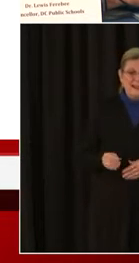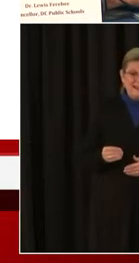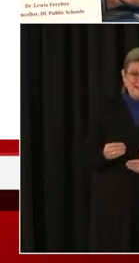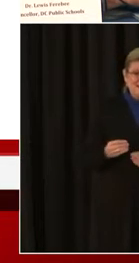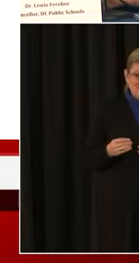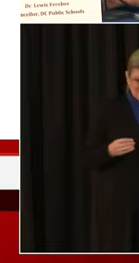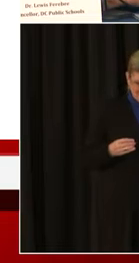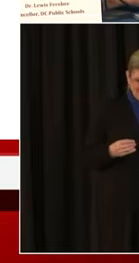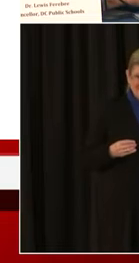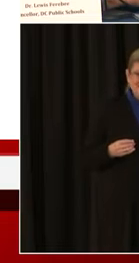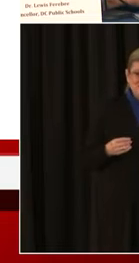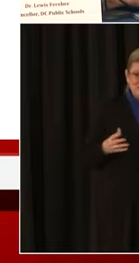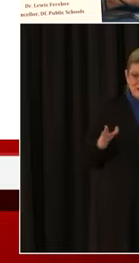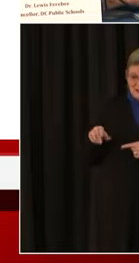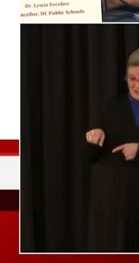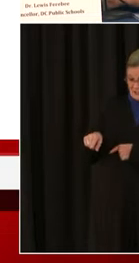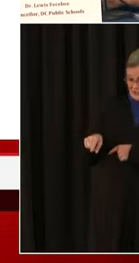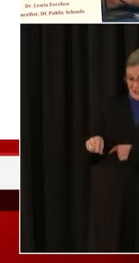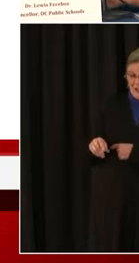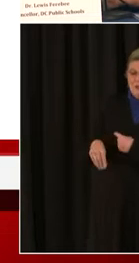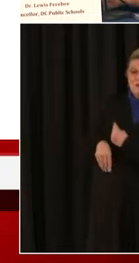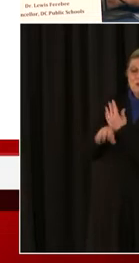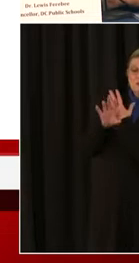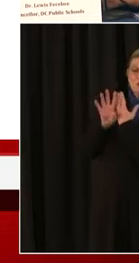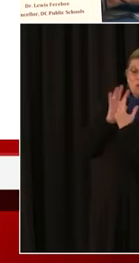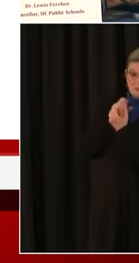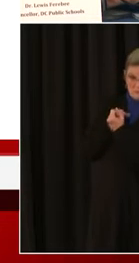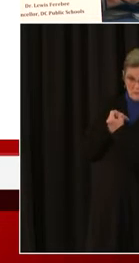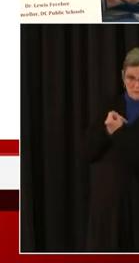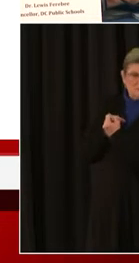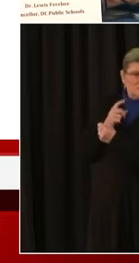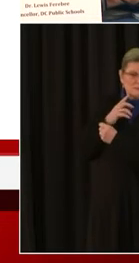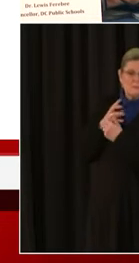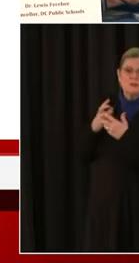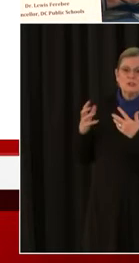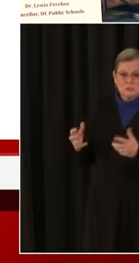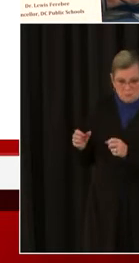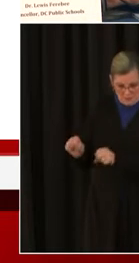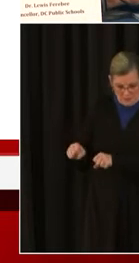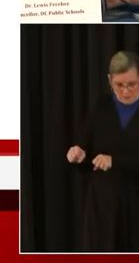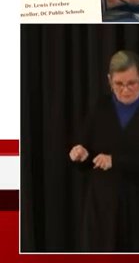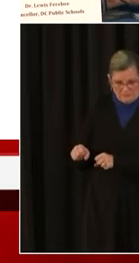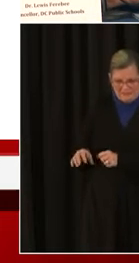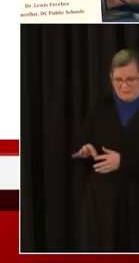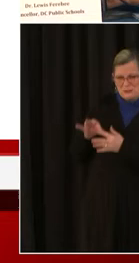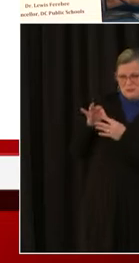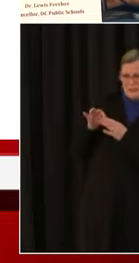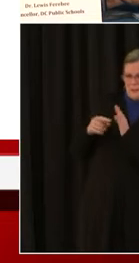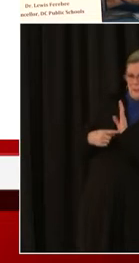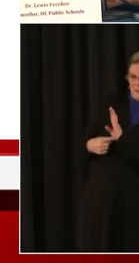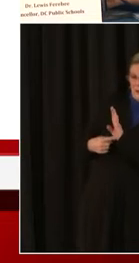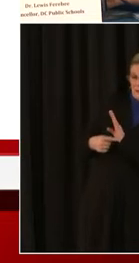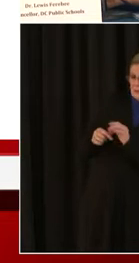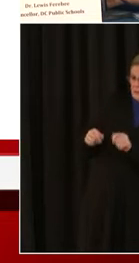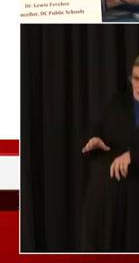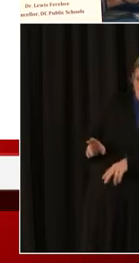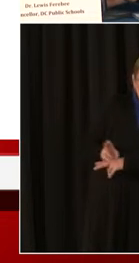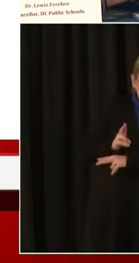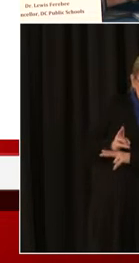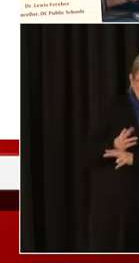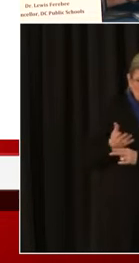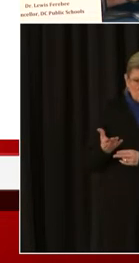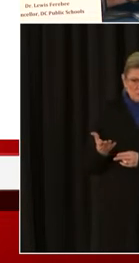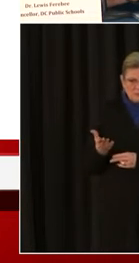supported by support staff. In this particular model, technology could also be used for what we call simulcast.